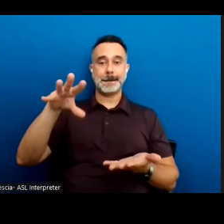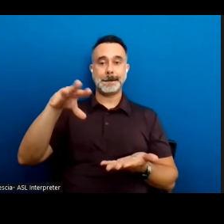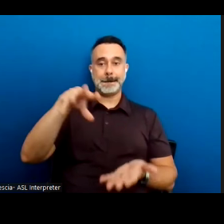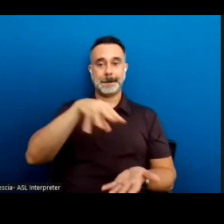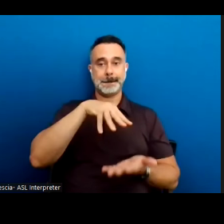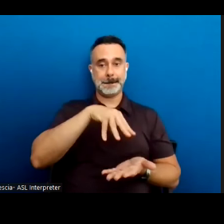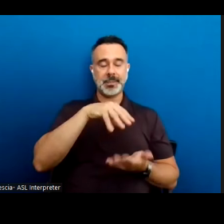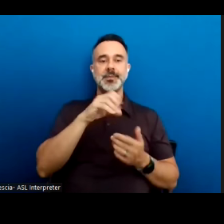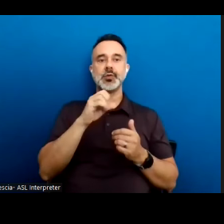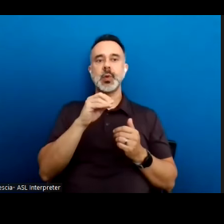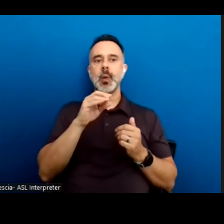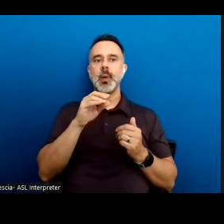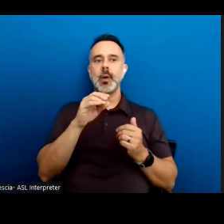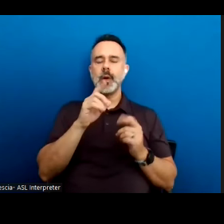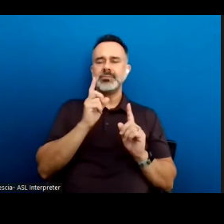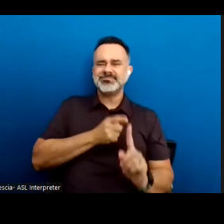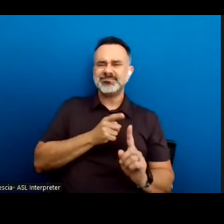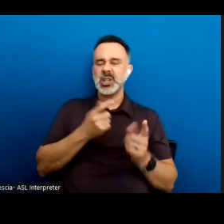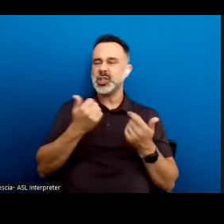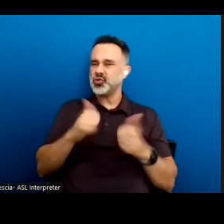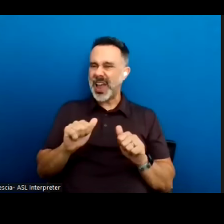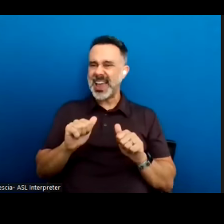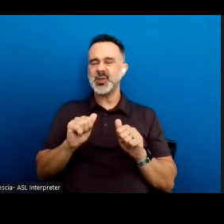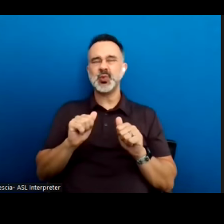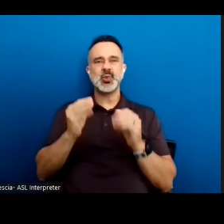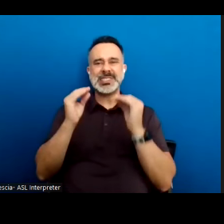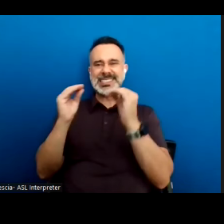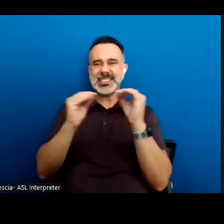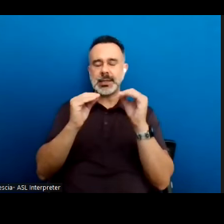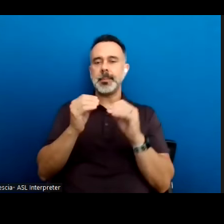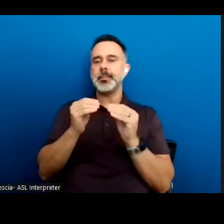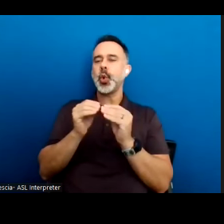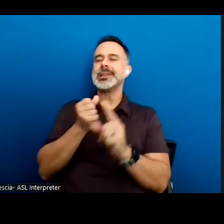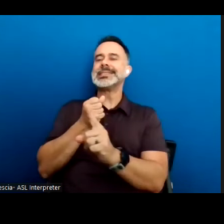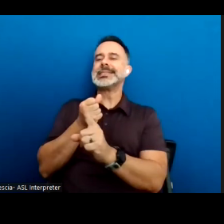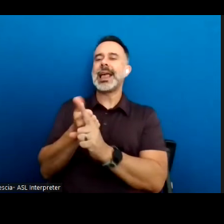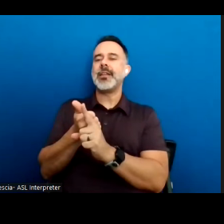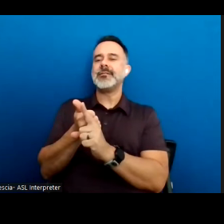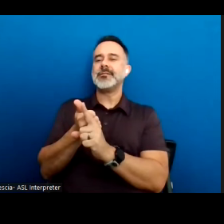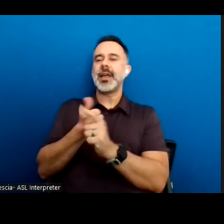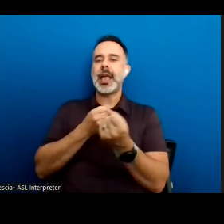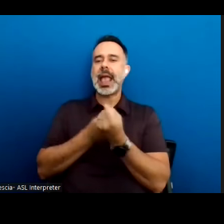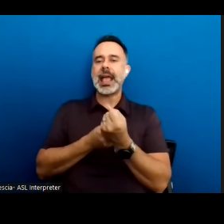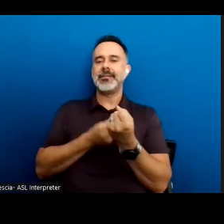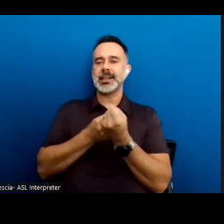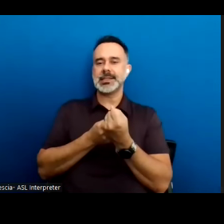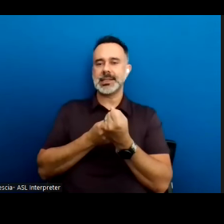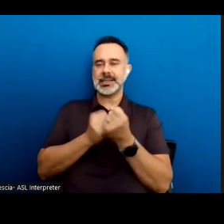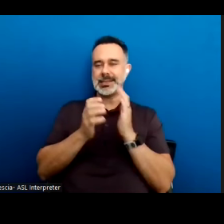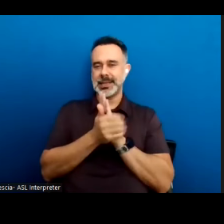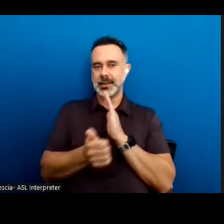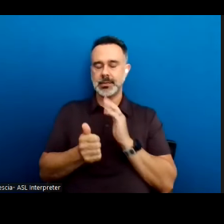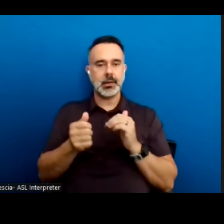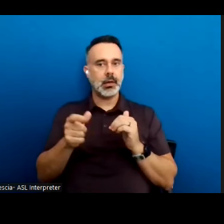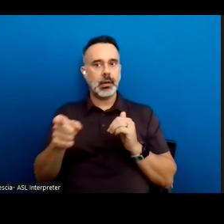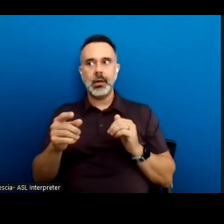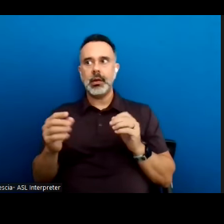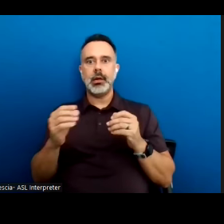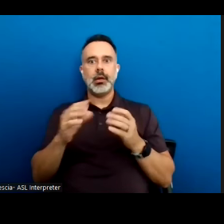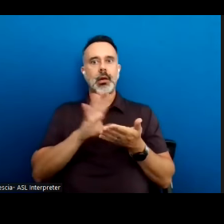students is trying to teach them more self-advocacy skills. And anytime that they can feel more comfortable being in front of